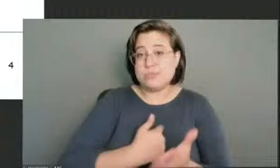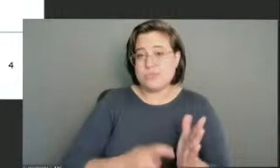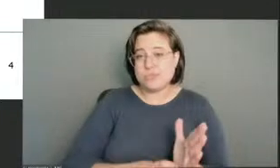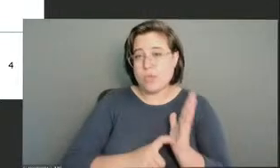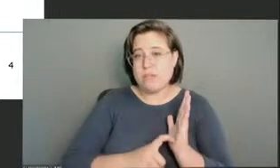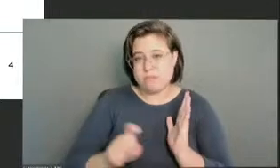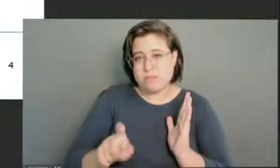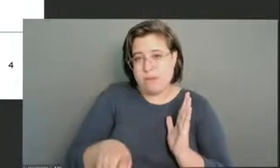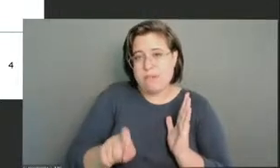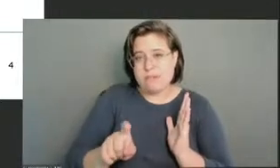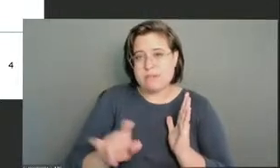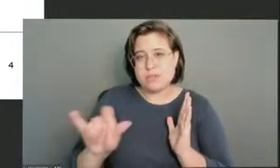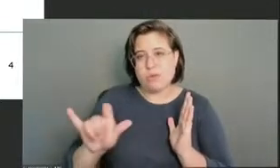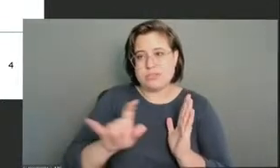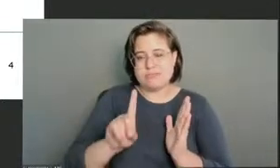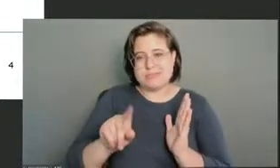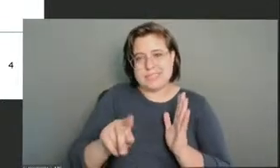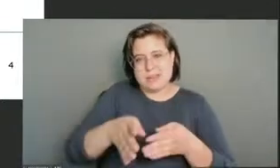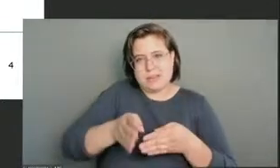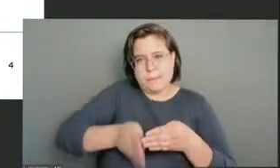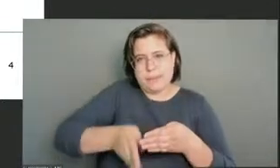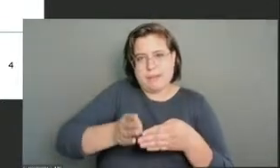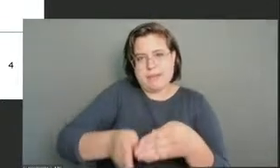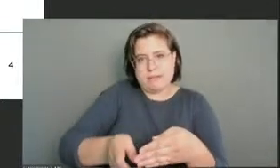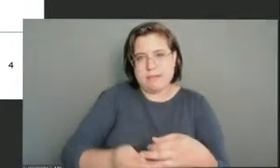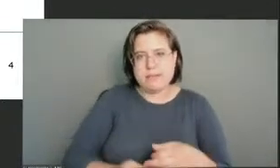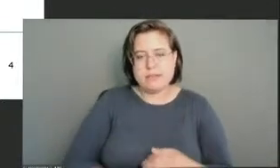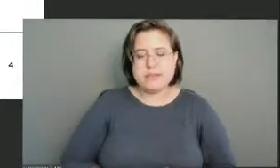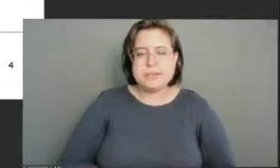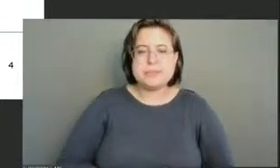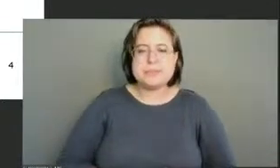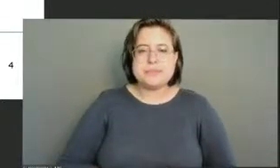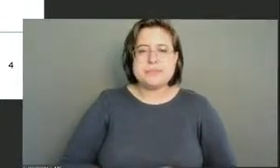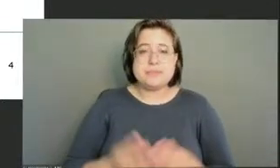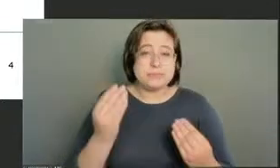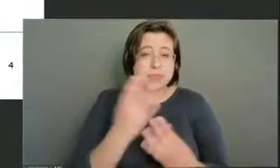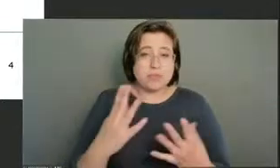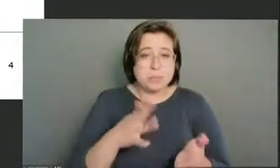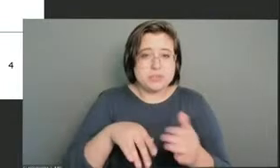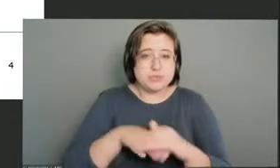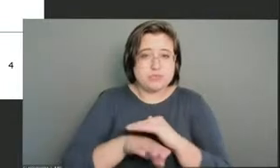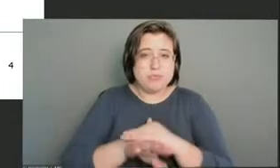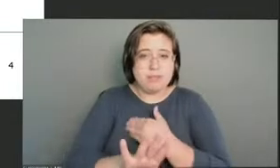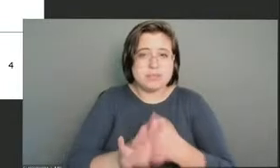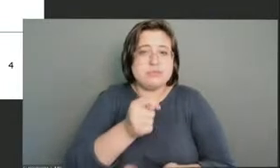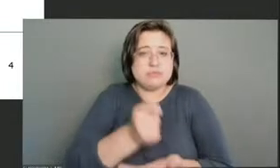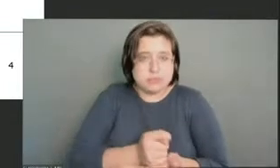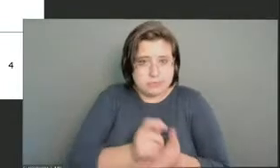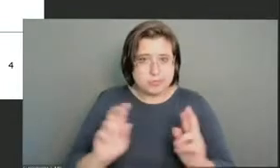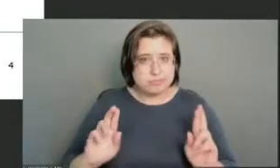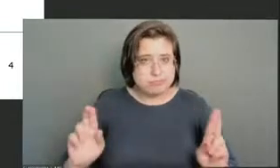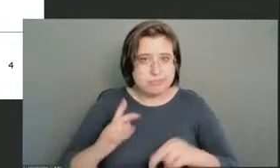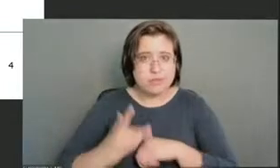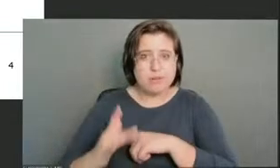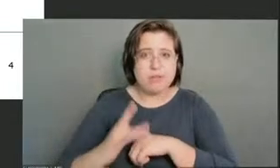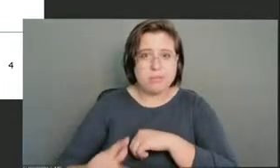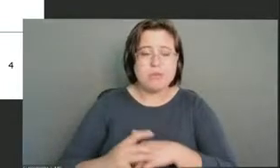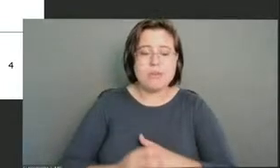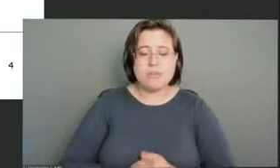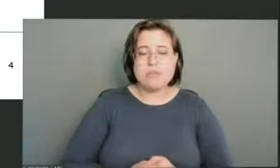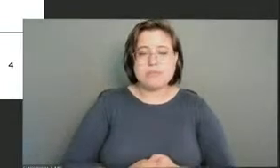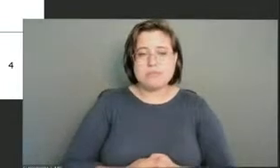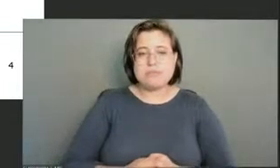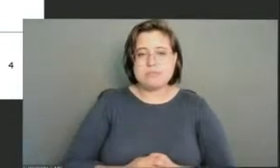as completeness of data and information on access to therapeutics and how this could differ